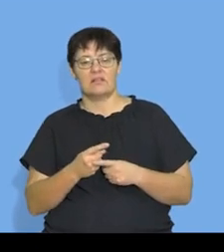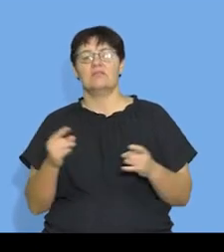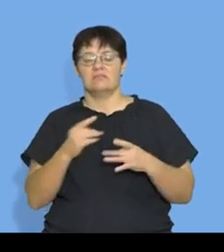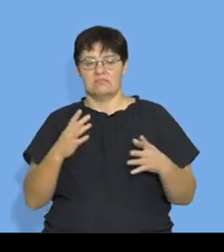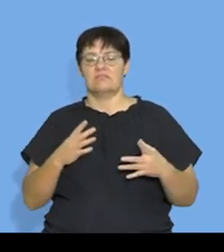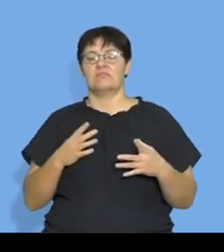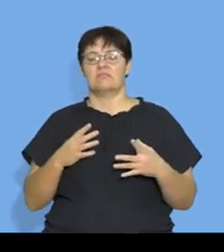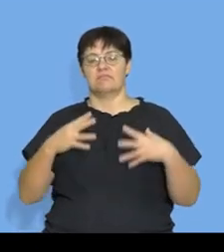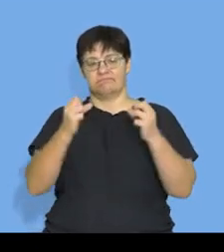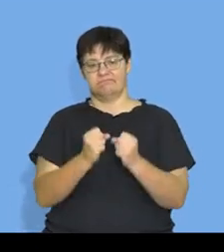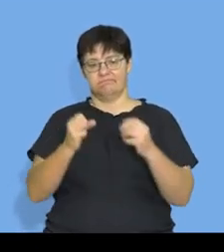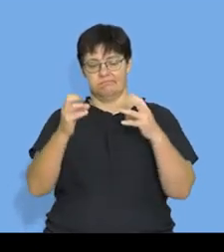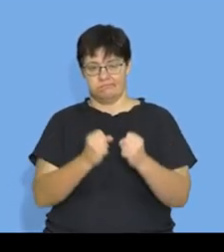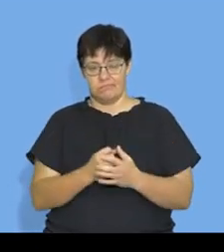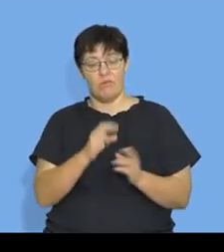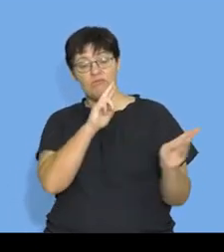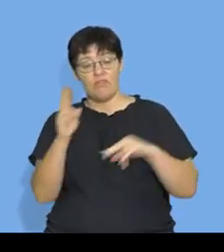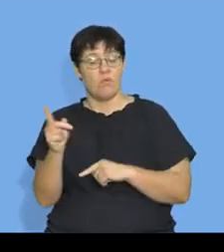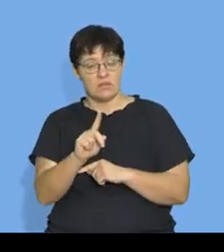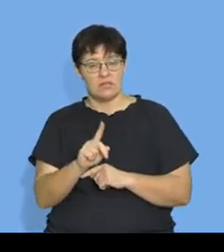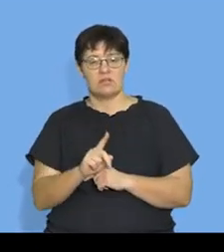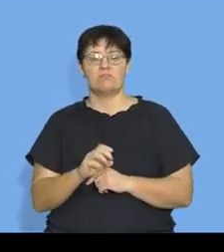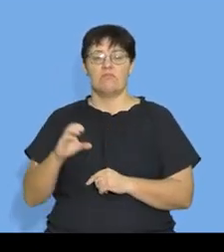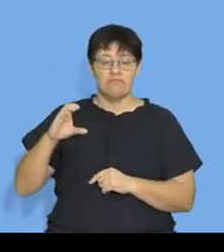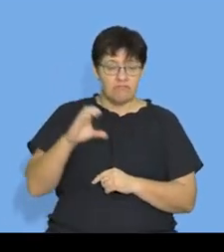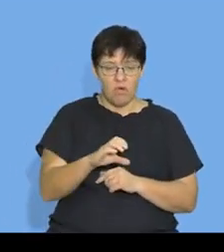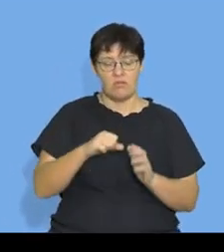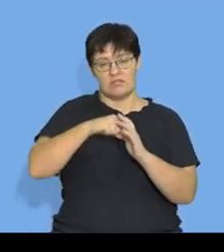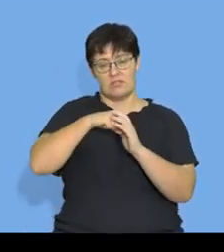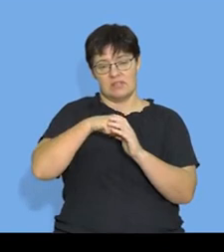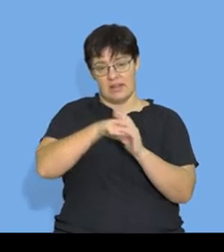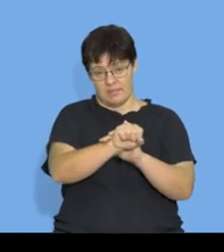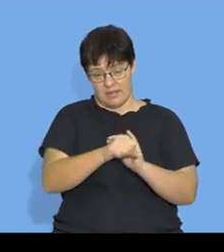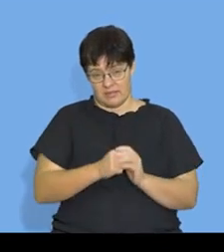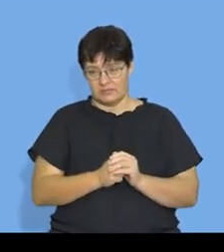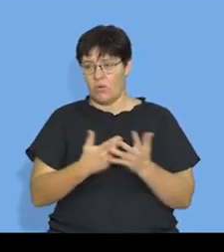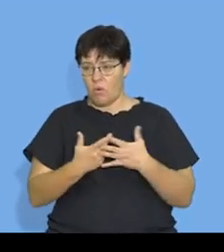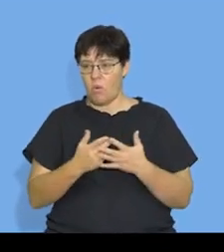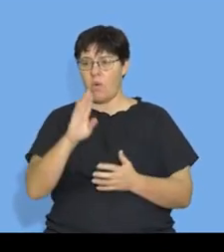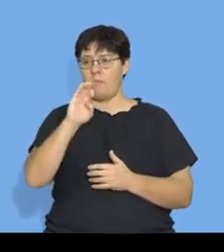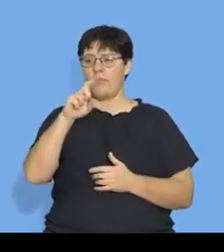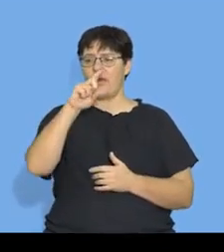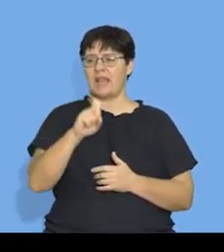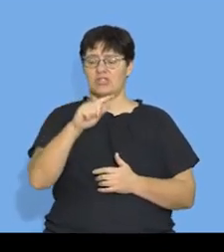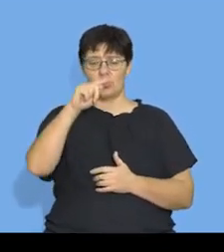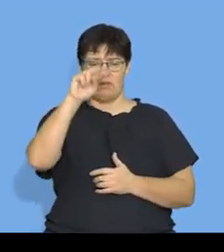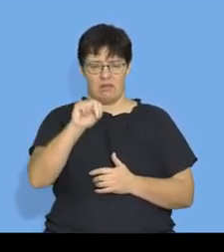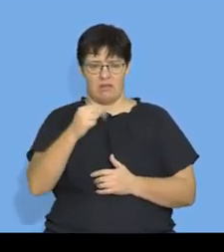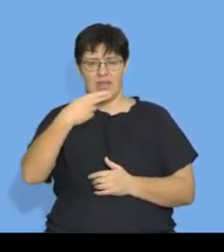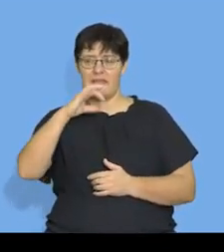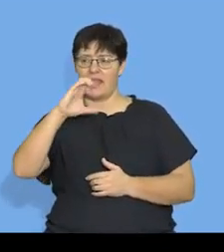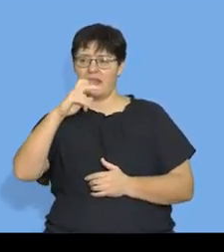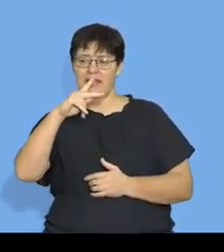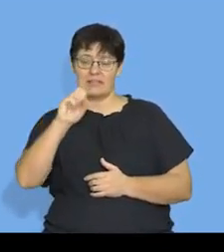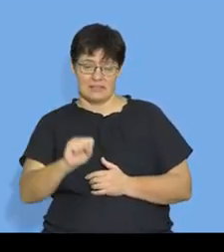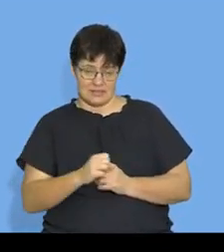begin contracting. And this we refer to as false labor, and sometimes you would have heard the term Braxton Hicks contraction.